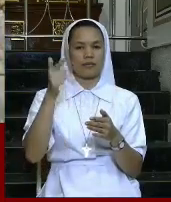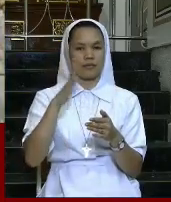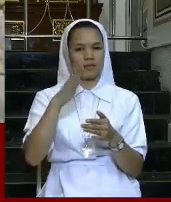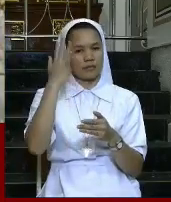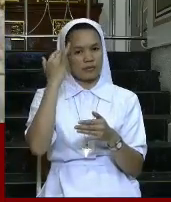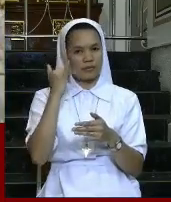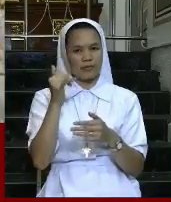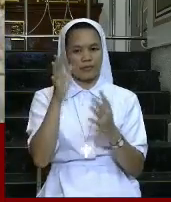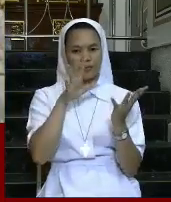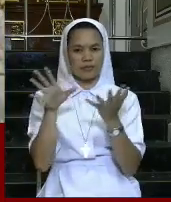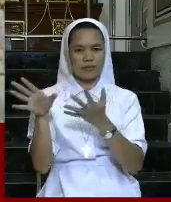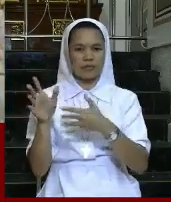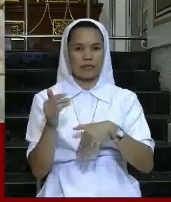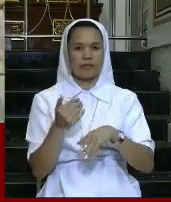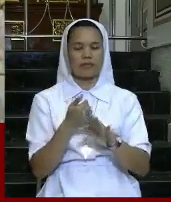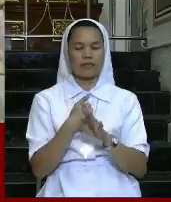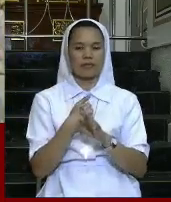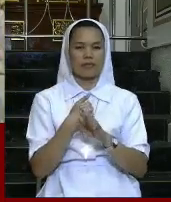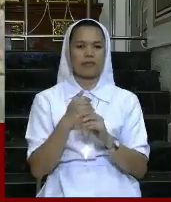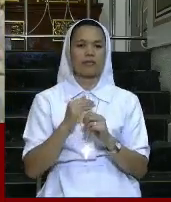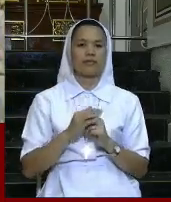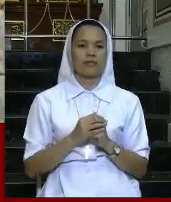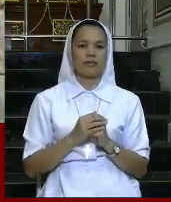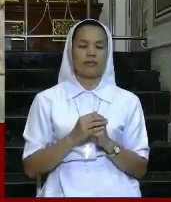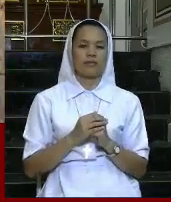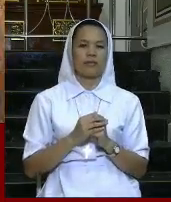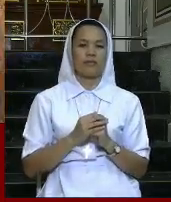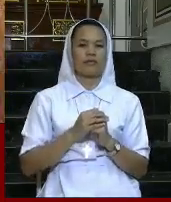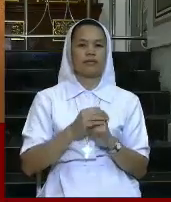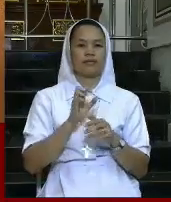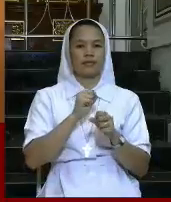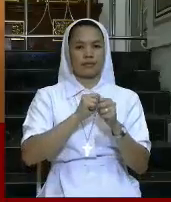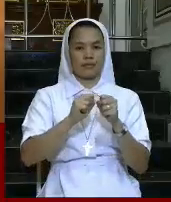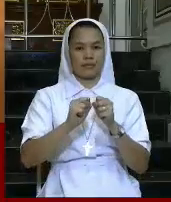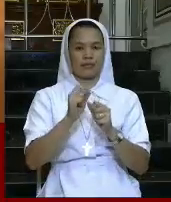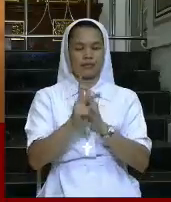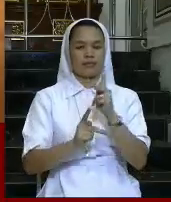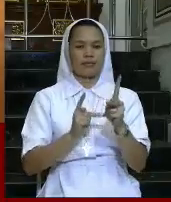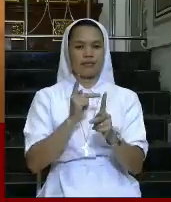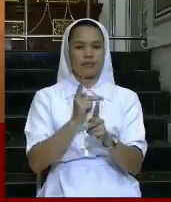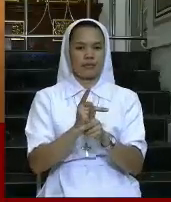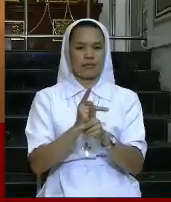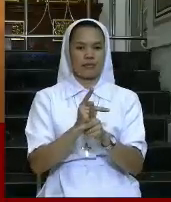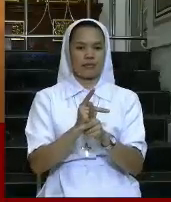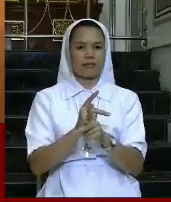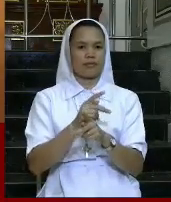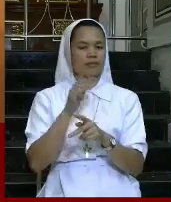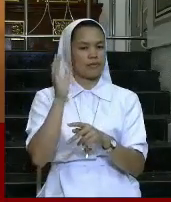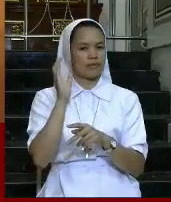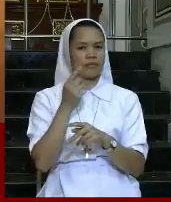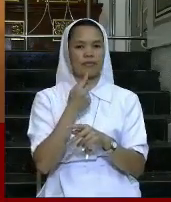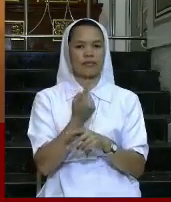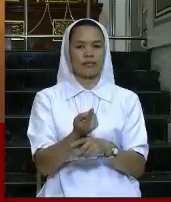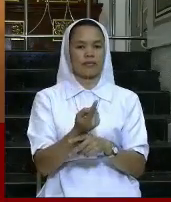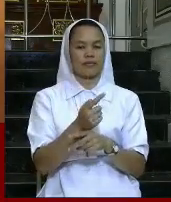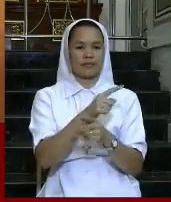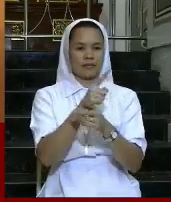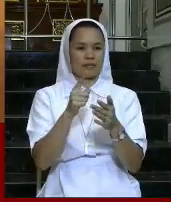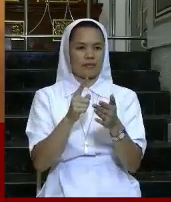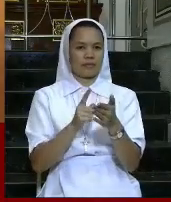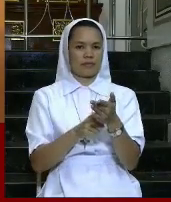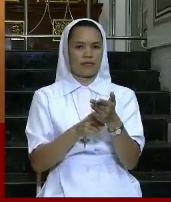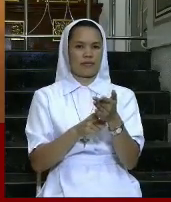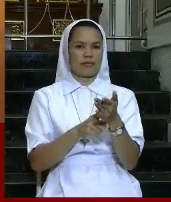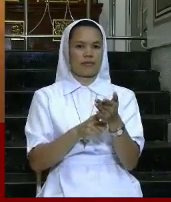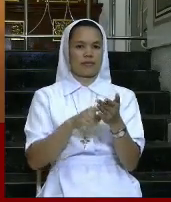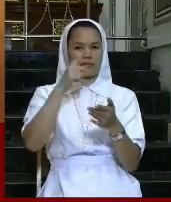my God, why have you forsaken me? Some of the bystanders who heard it said, This one is calling